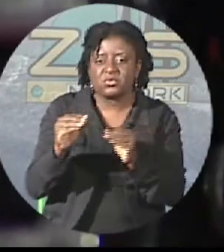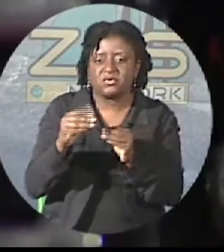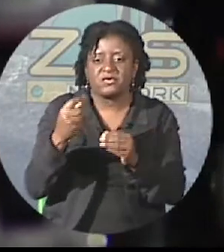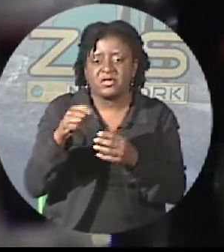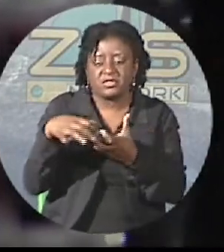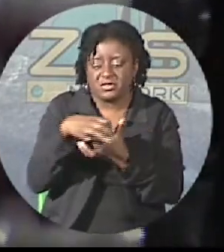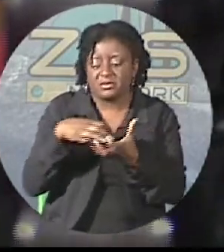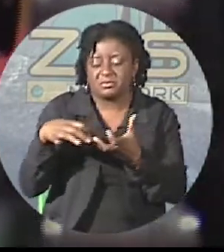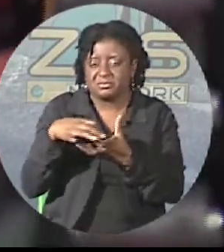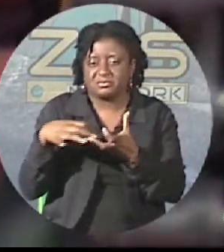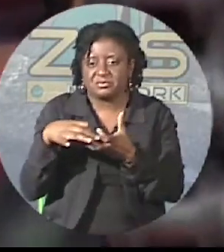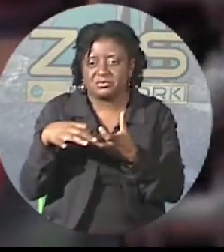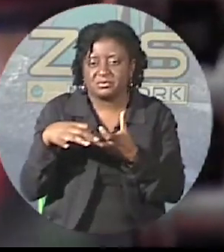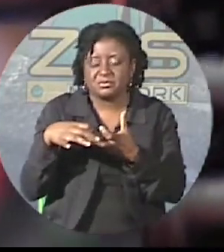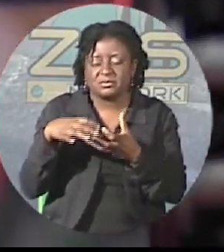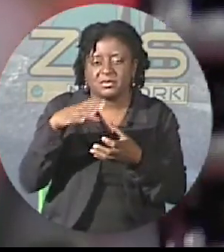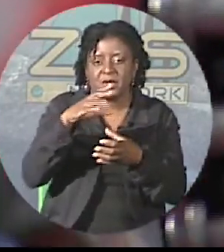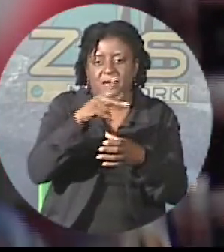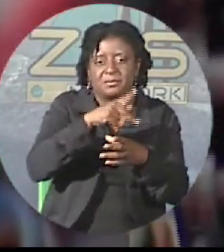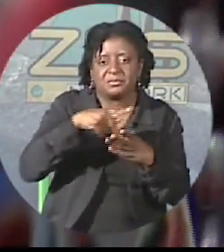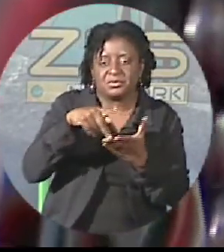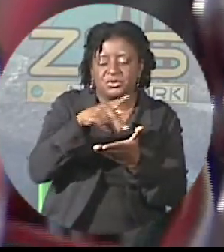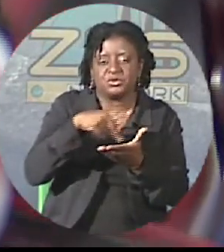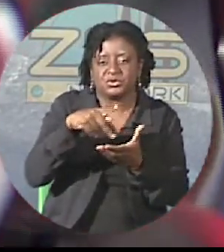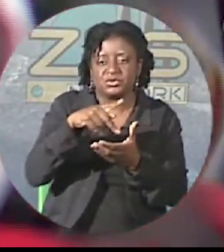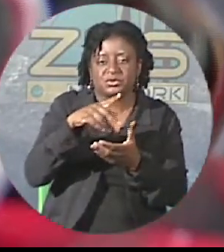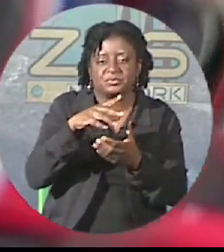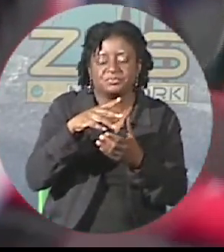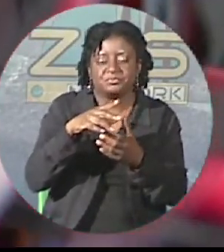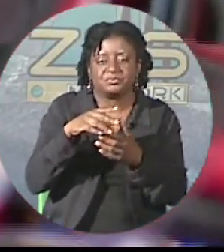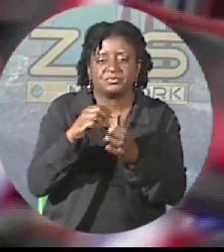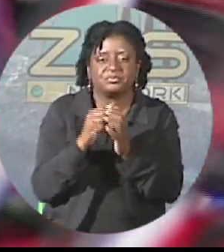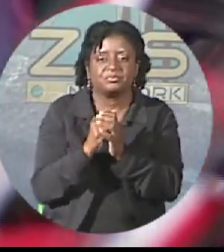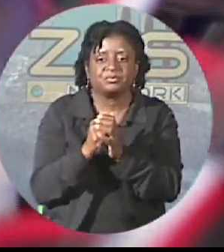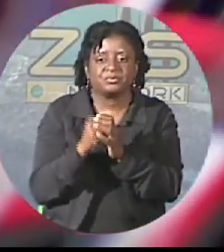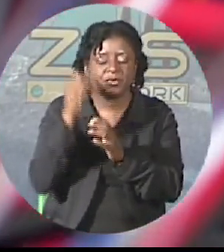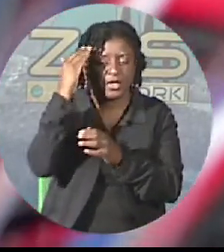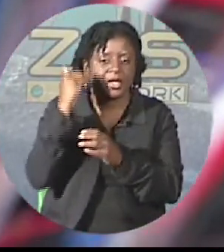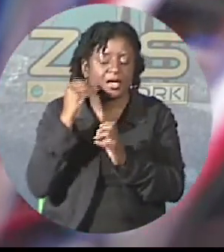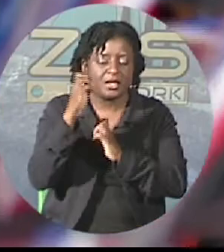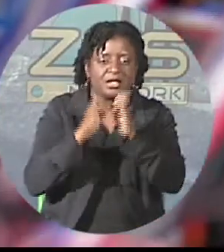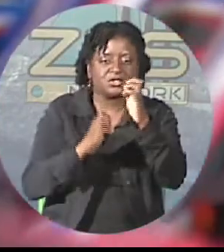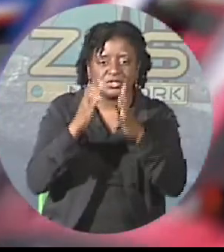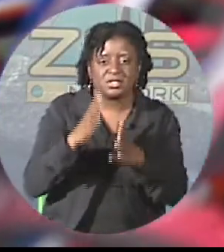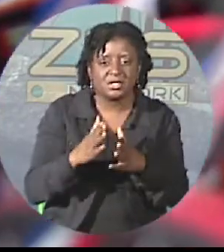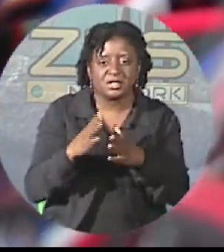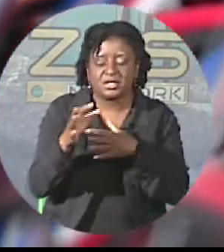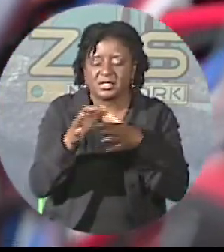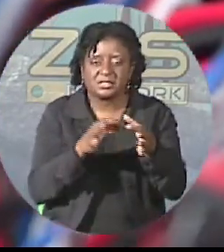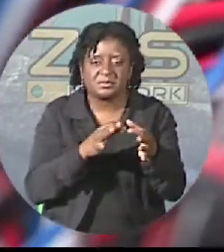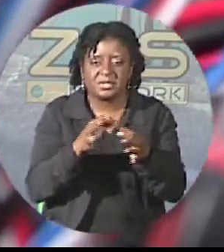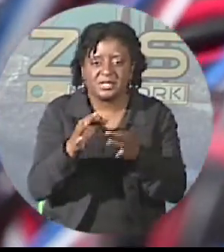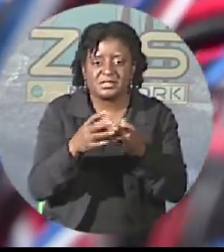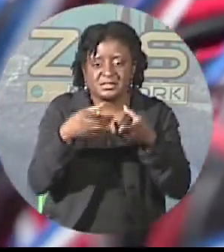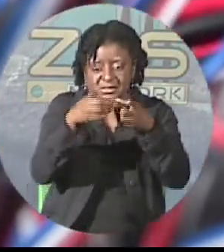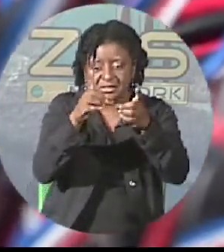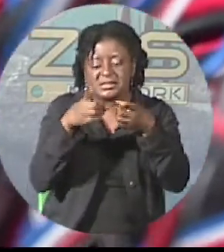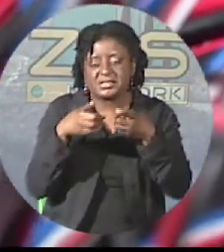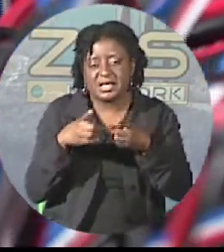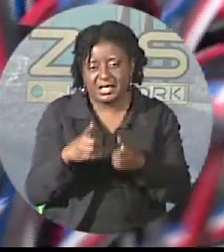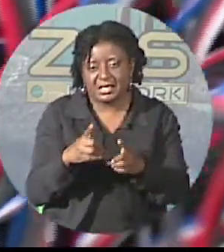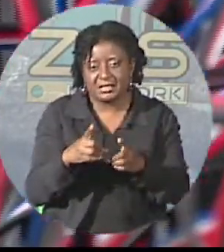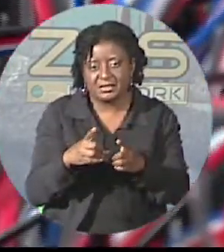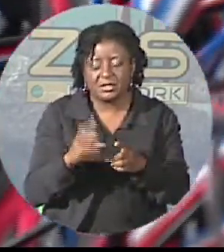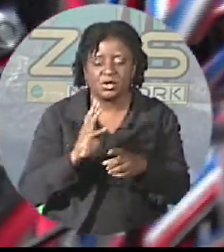technology, engineering, and mathematics in the skills challenge. Head engineer Jarrett Nurse explains the unique design of the robot. We chose